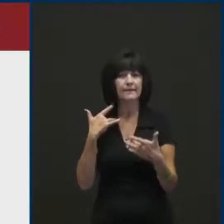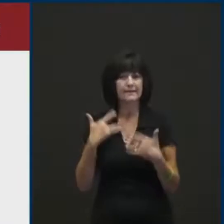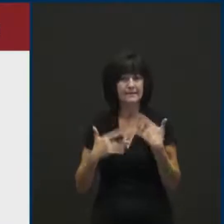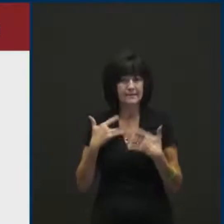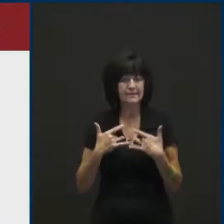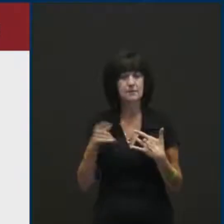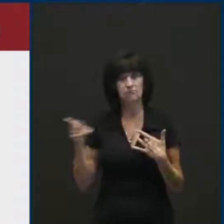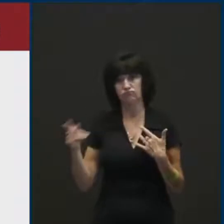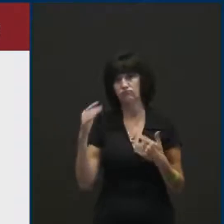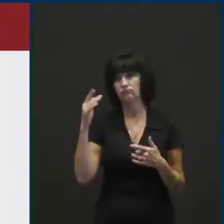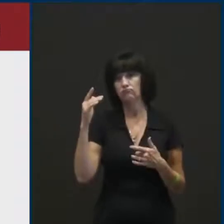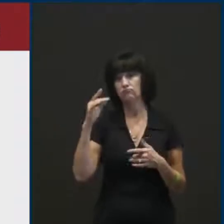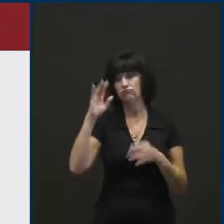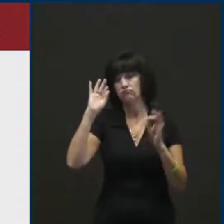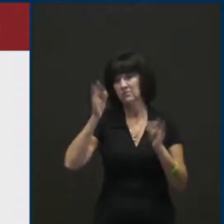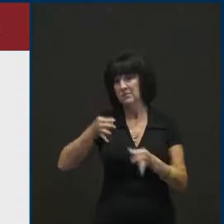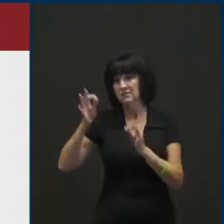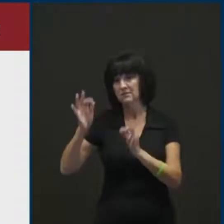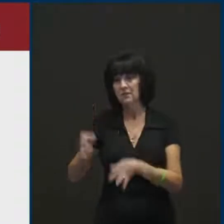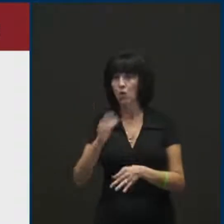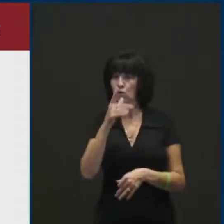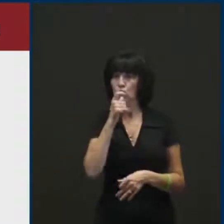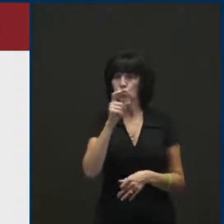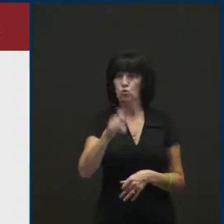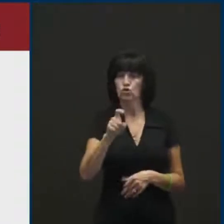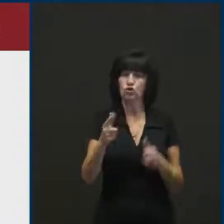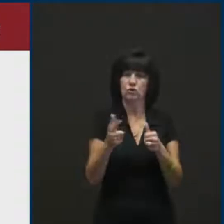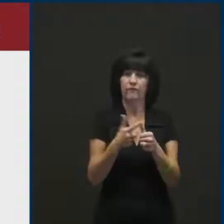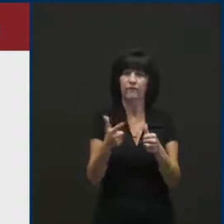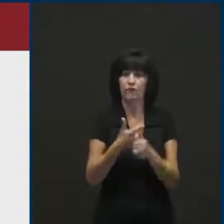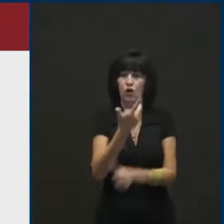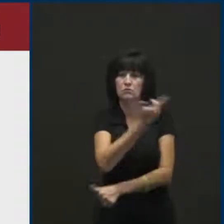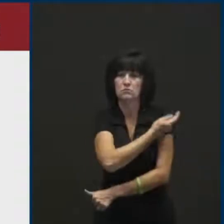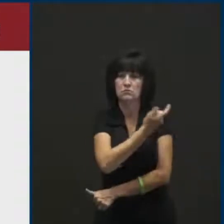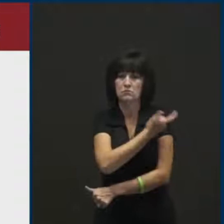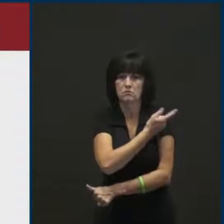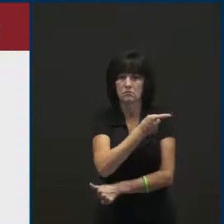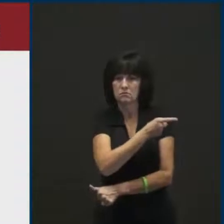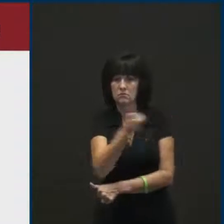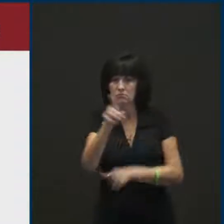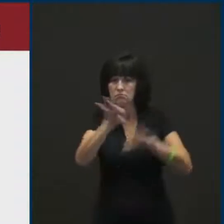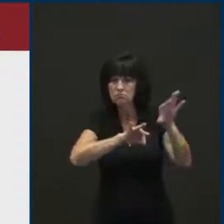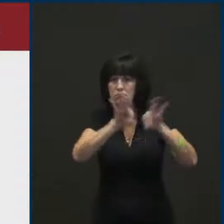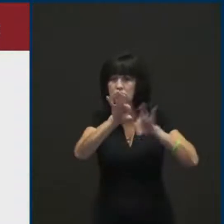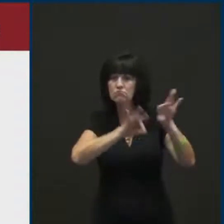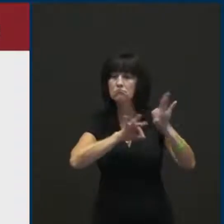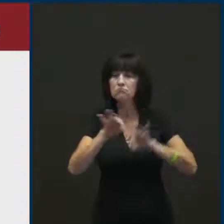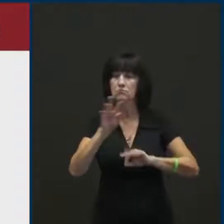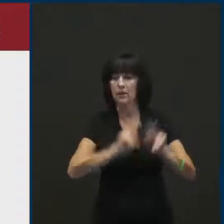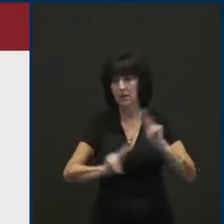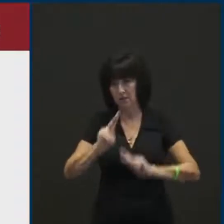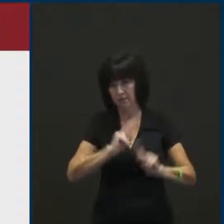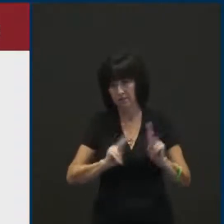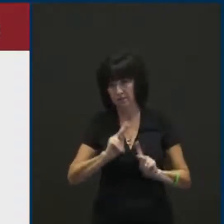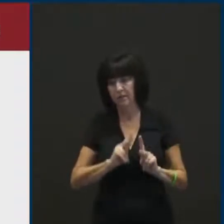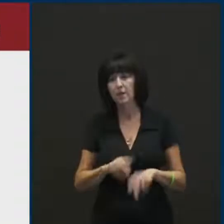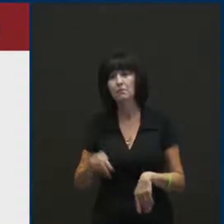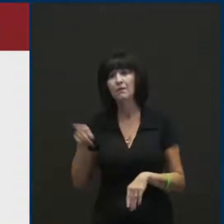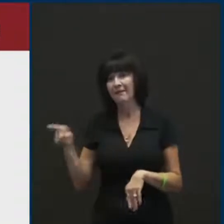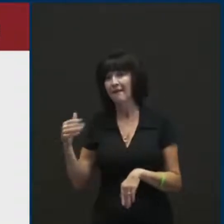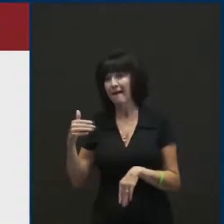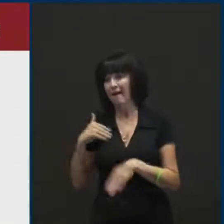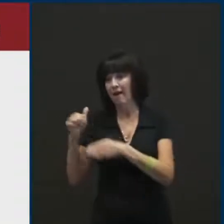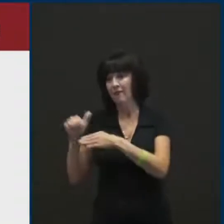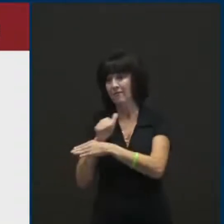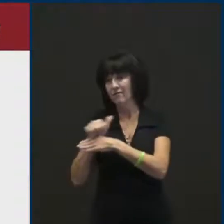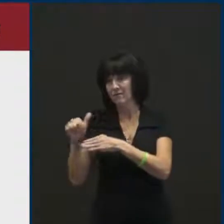first, as well as they'll be looking at the science from those vaccines that are in their clinical trials right